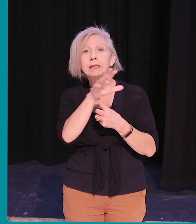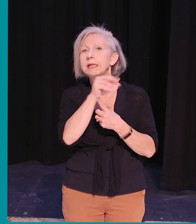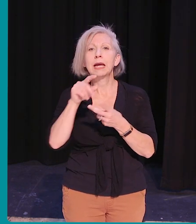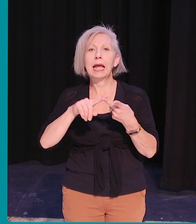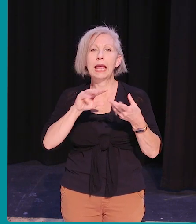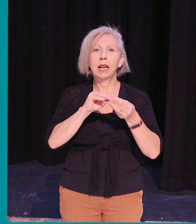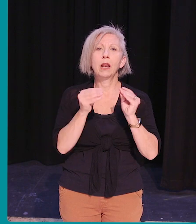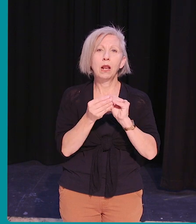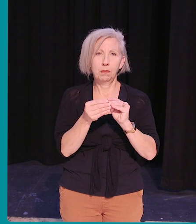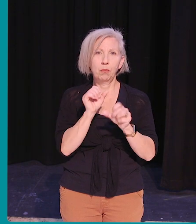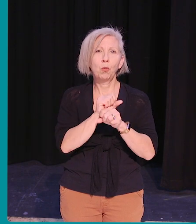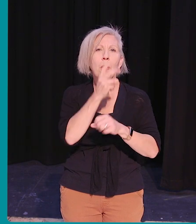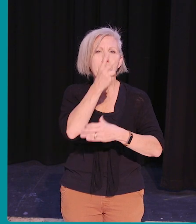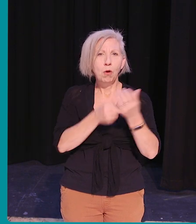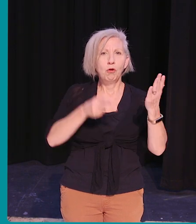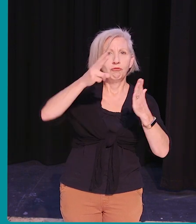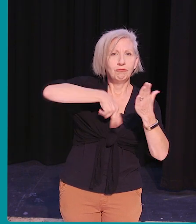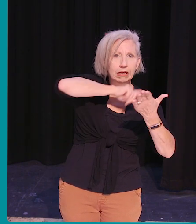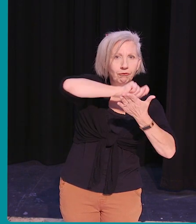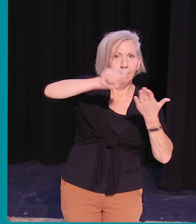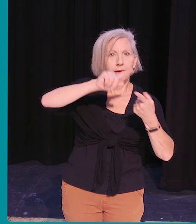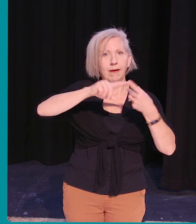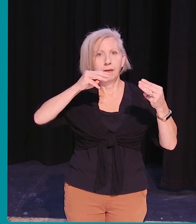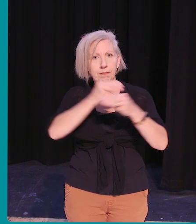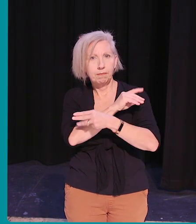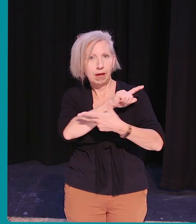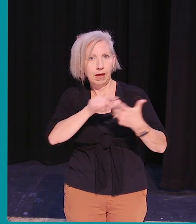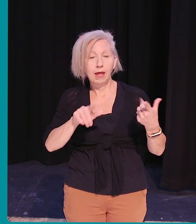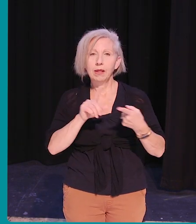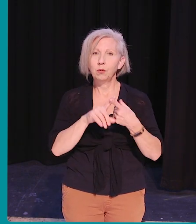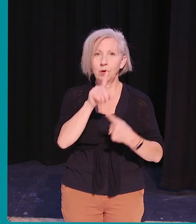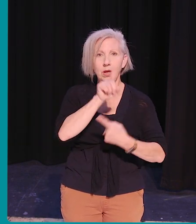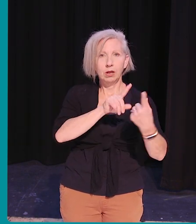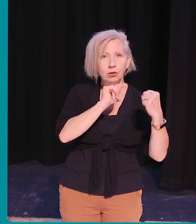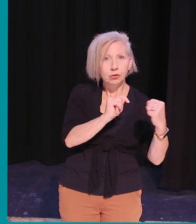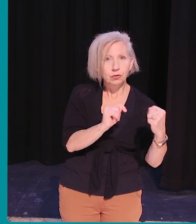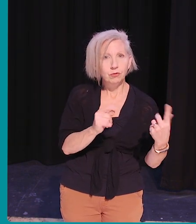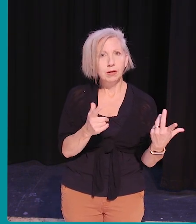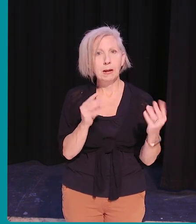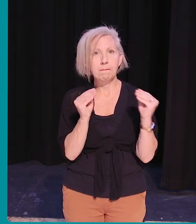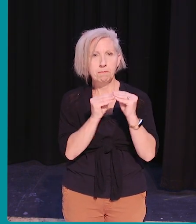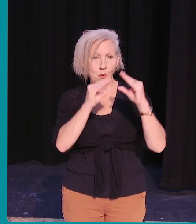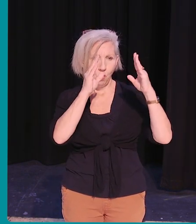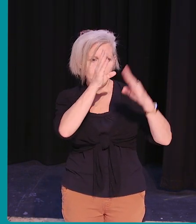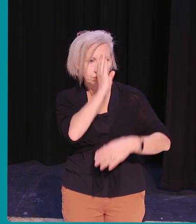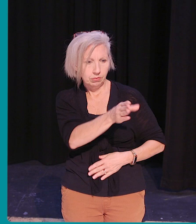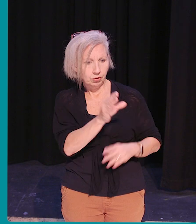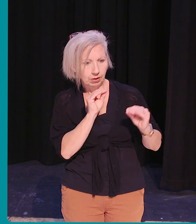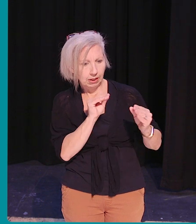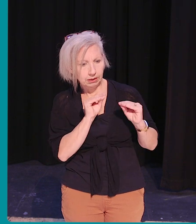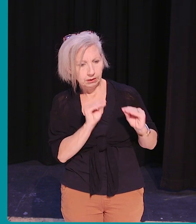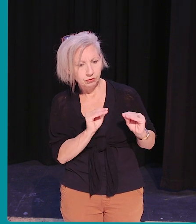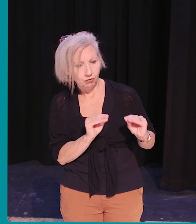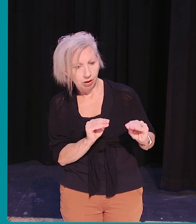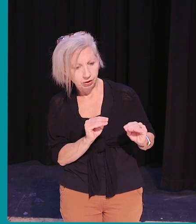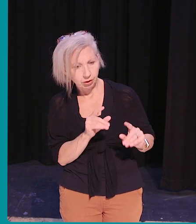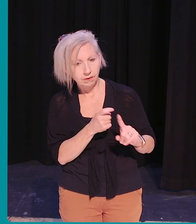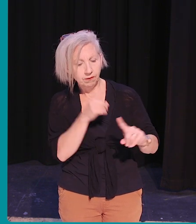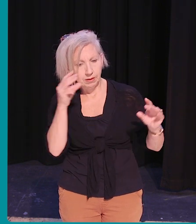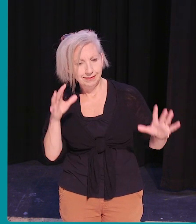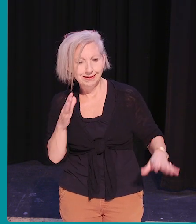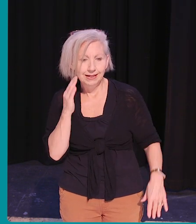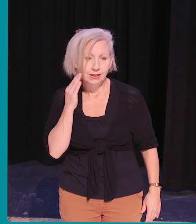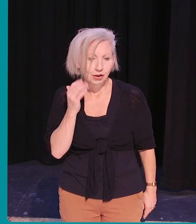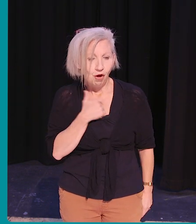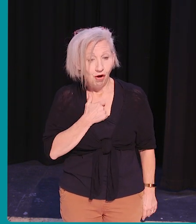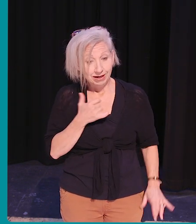do a double dose of self-paced computer work. You're going to get individual tutoring. You're going to get more direct instruction by your teacher. Oh, sorry, you might have to,